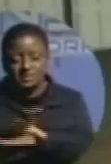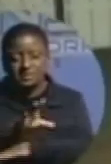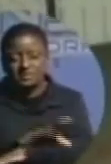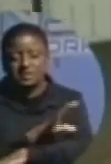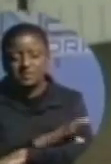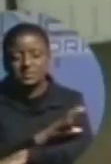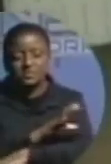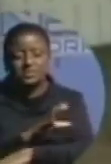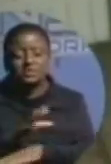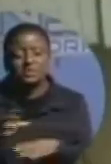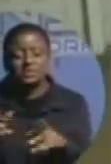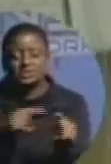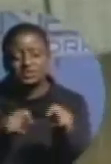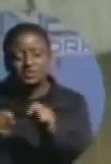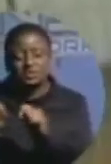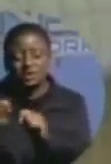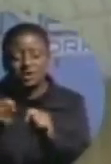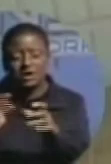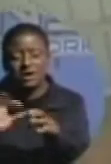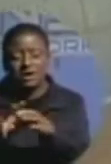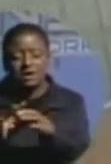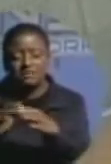give us